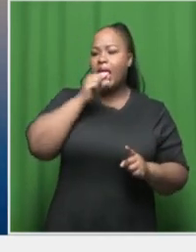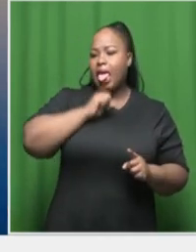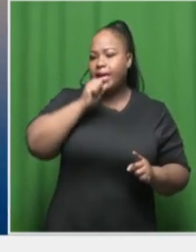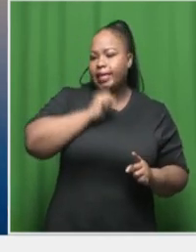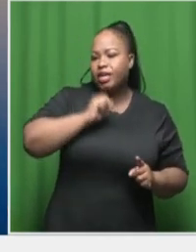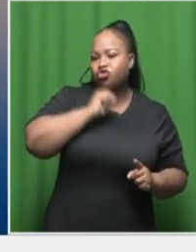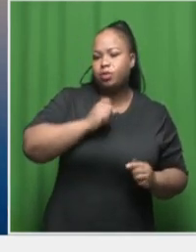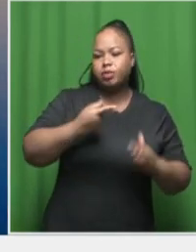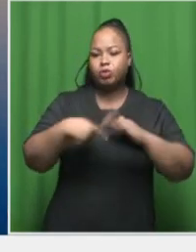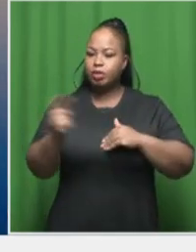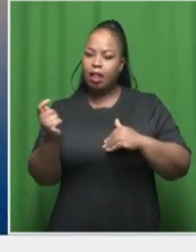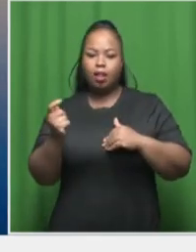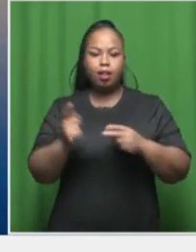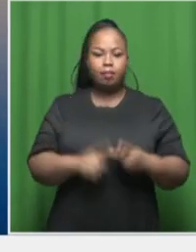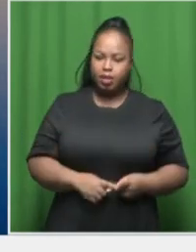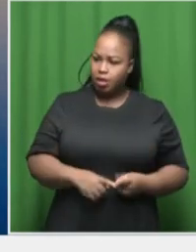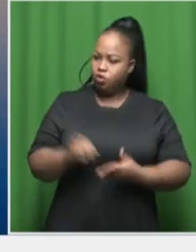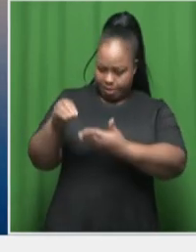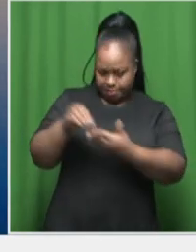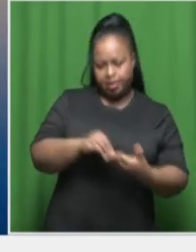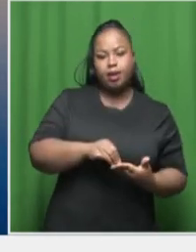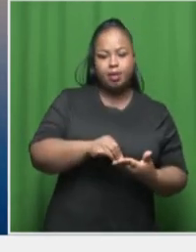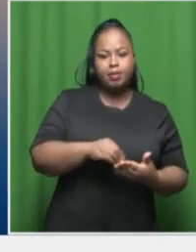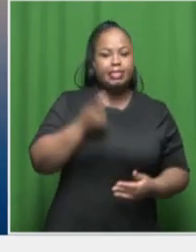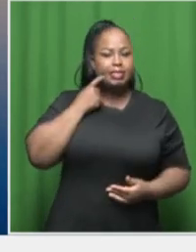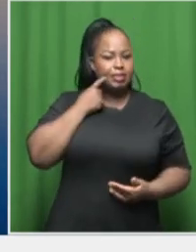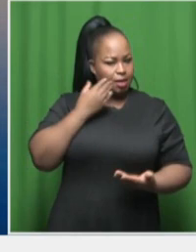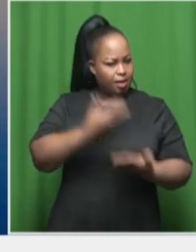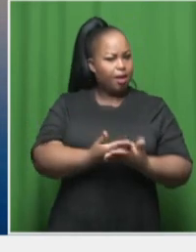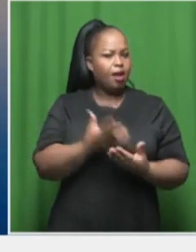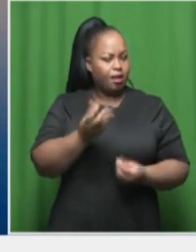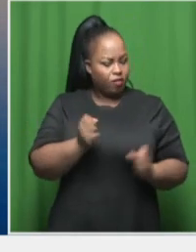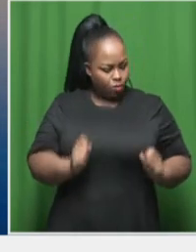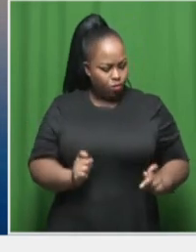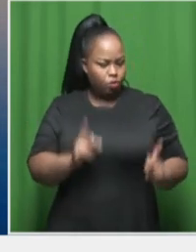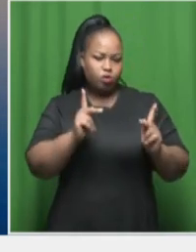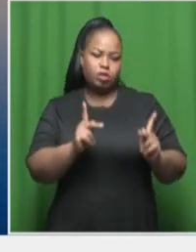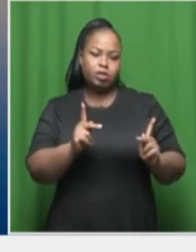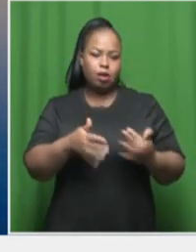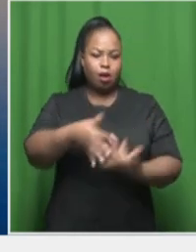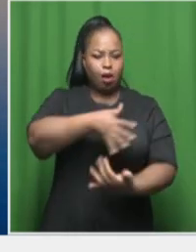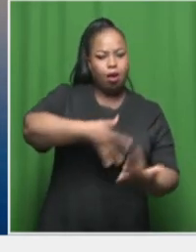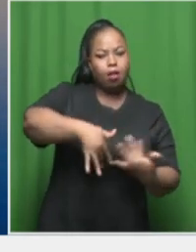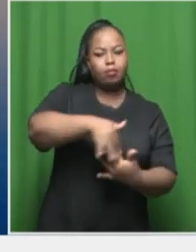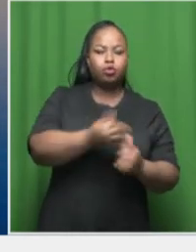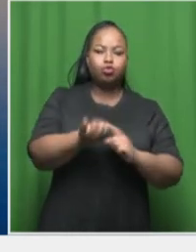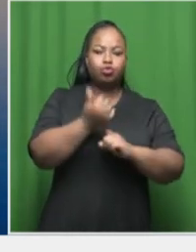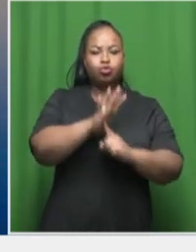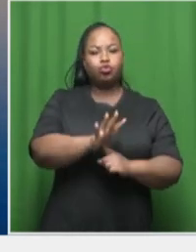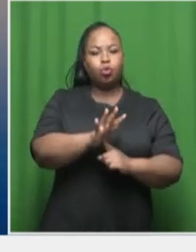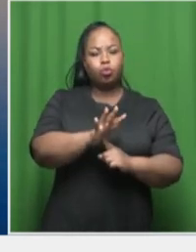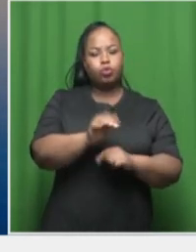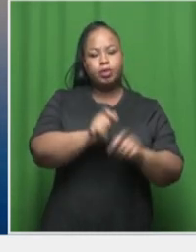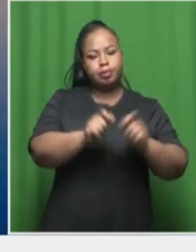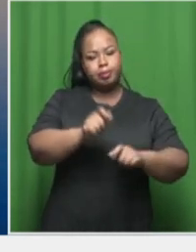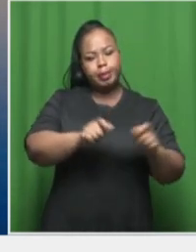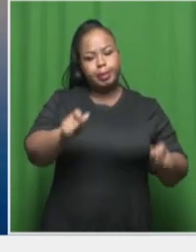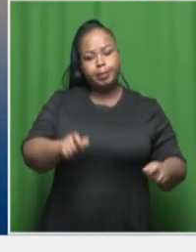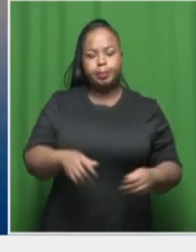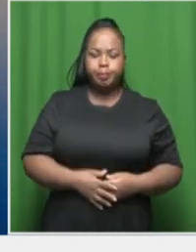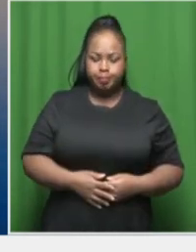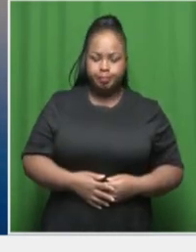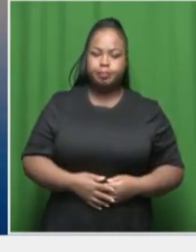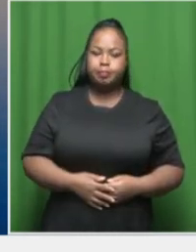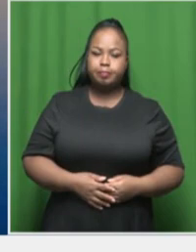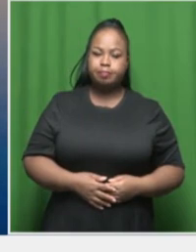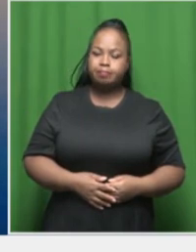cream on the side of the road, and you actually bring them in so that they can be able to have an opportunity and expose their product to the greater public.